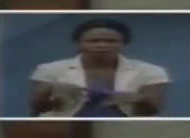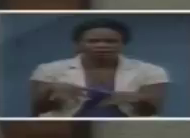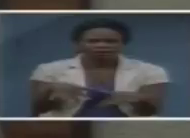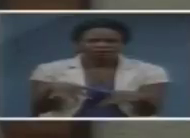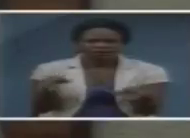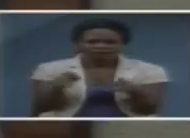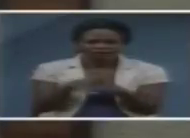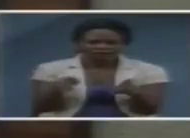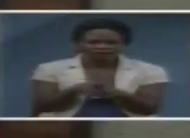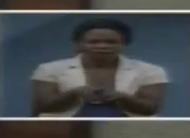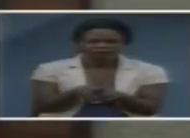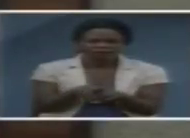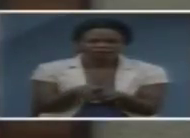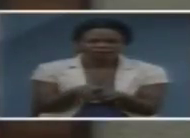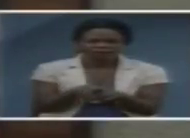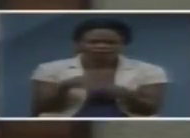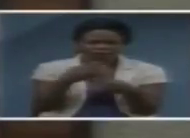and grant that we may,